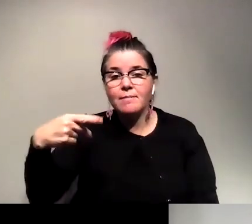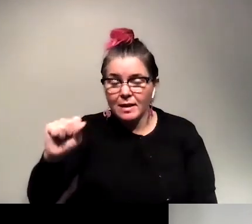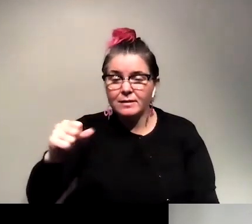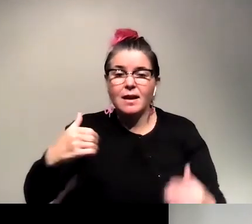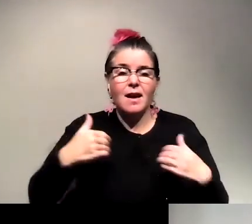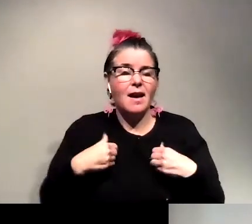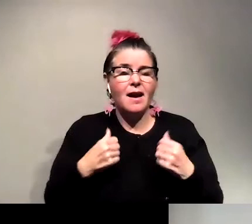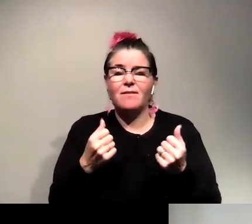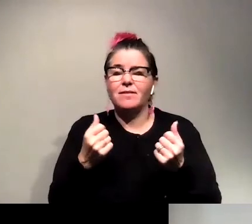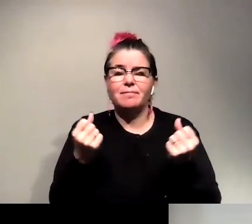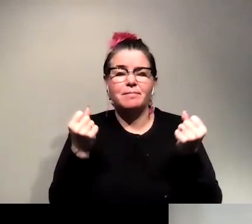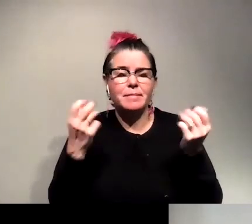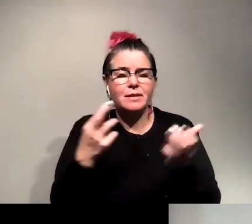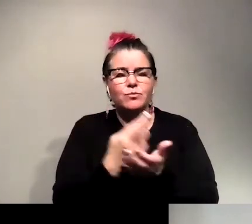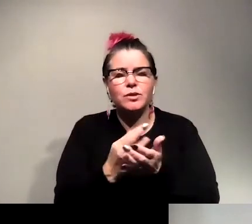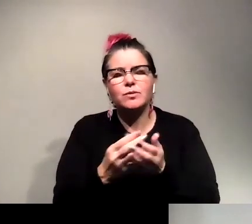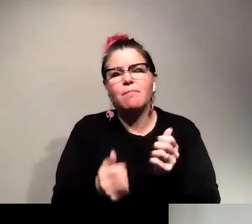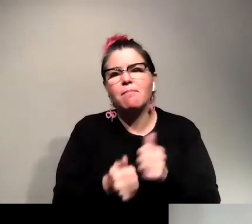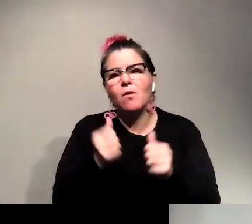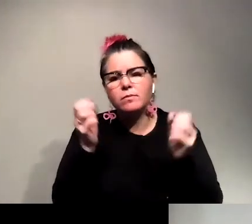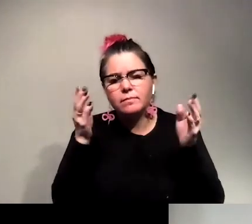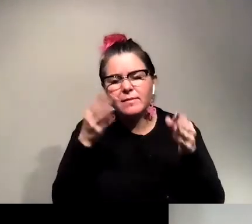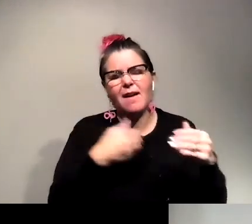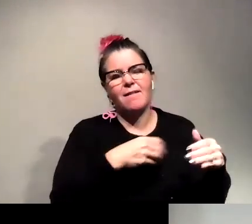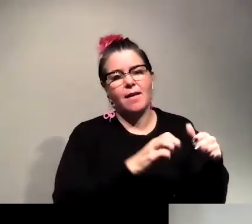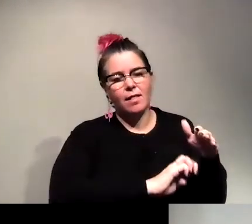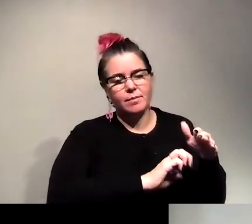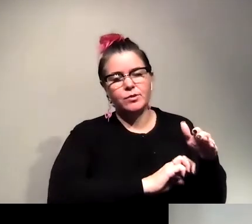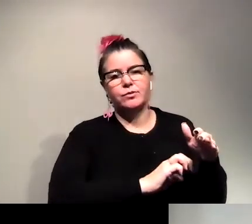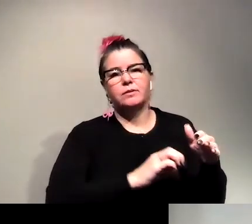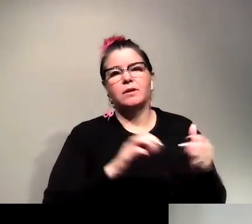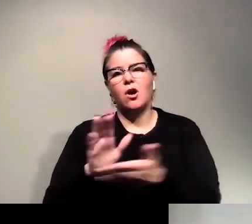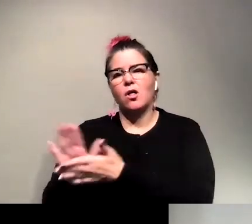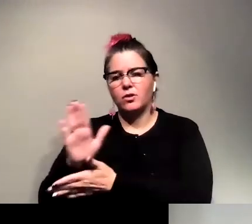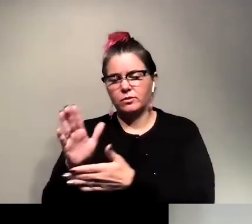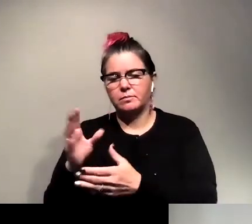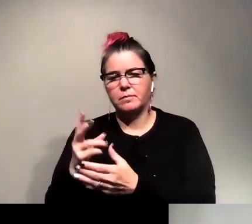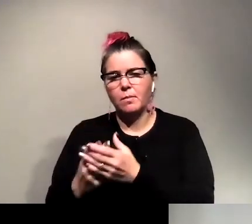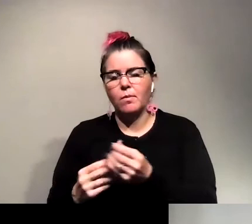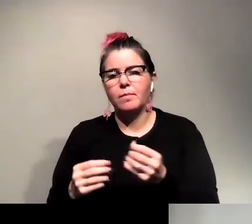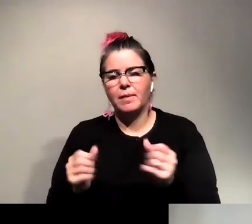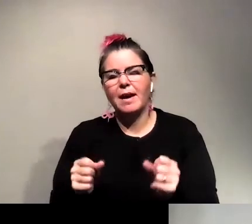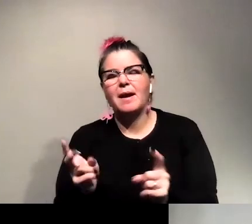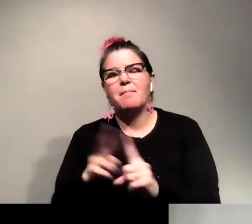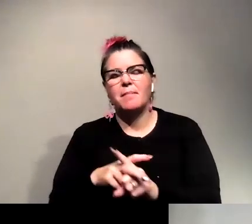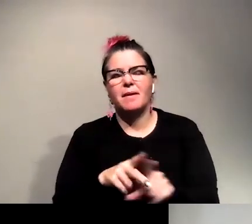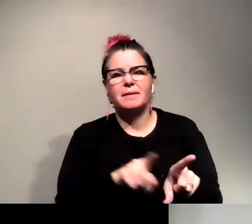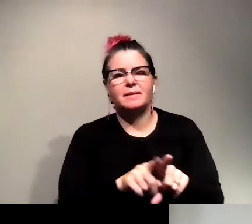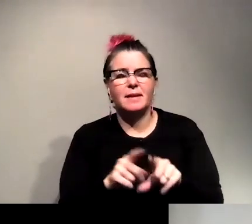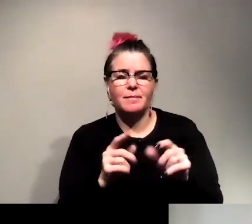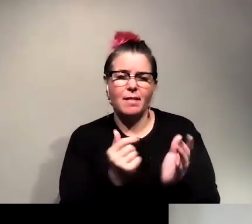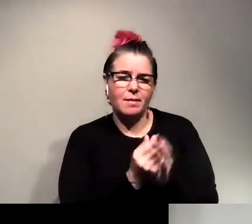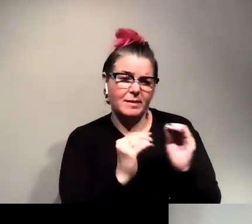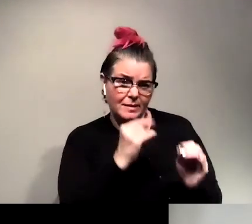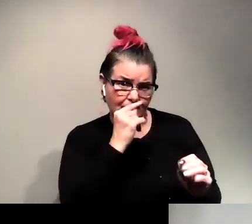bunch of teaching resources. They're more geared towards, they have elementary and they also have college, but you can always apply those same things to teaching your kids science in